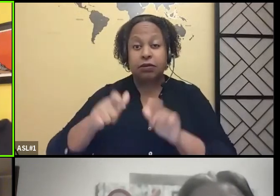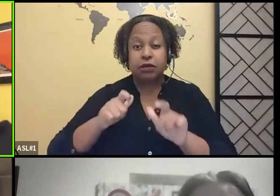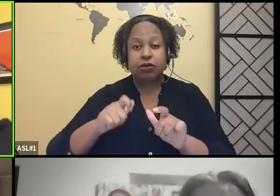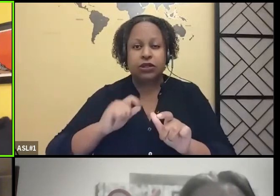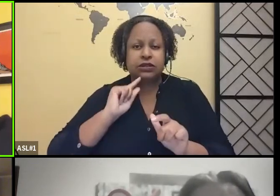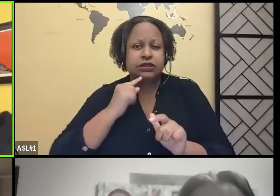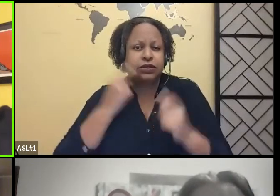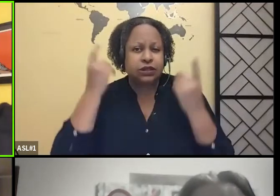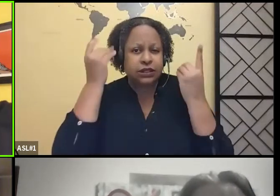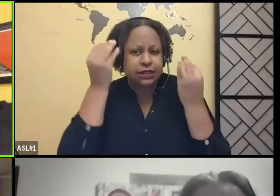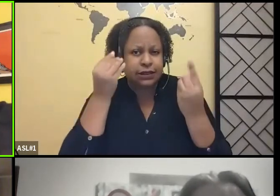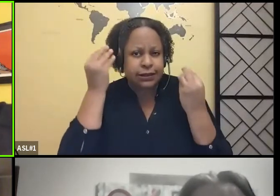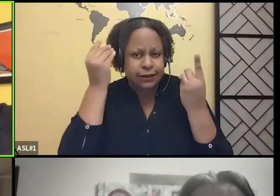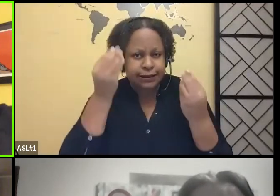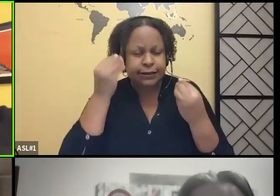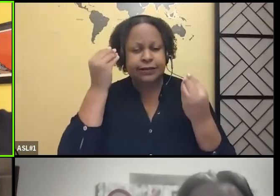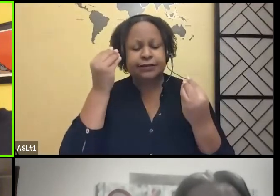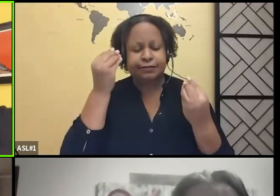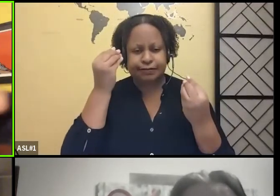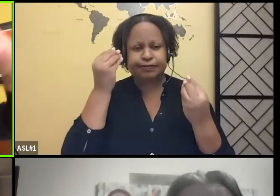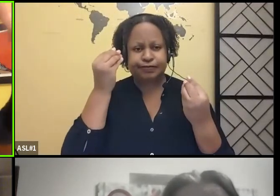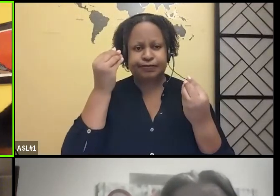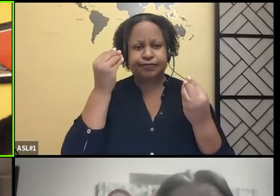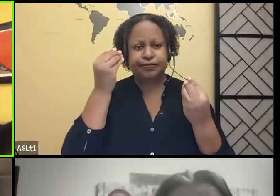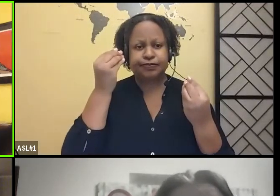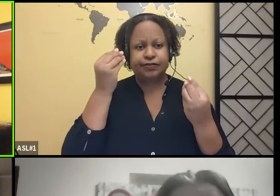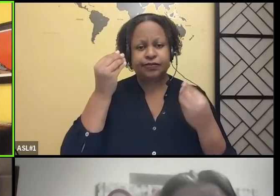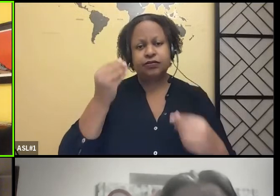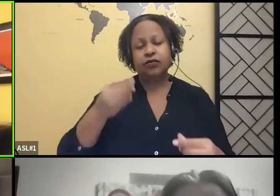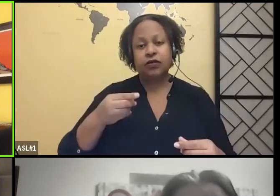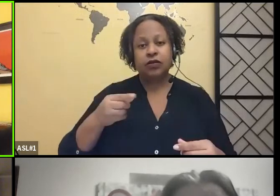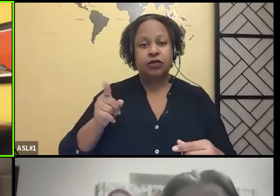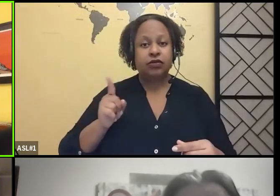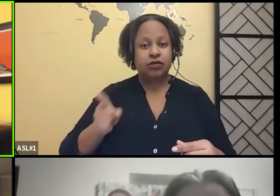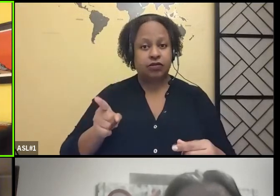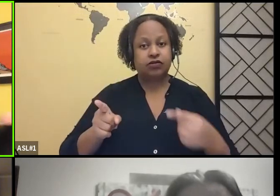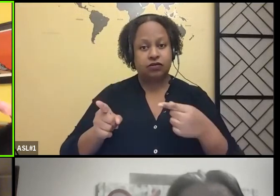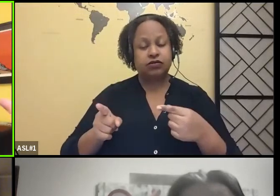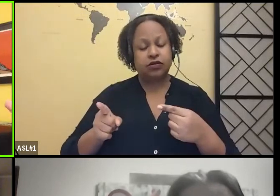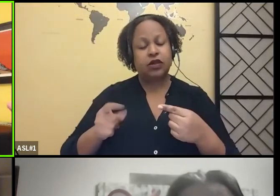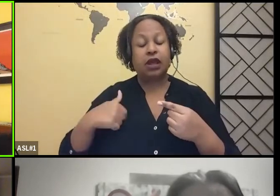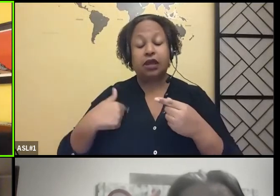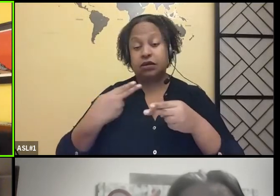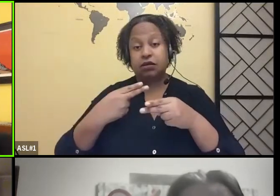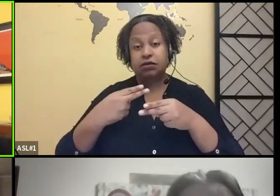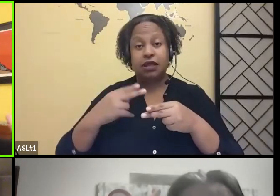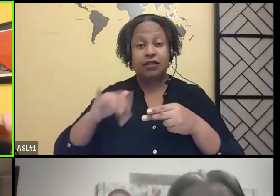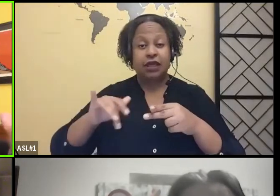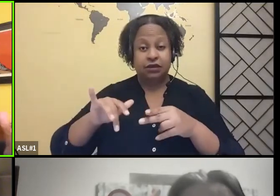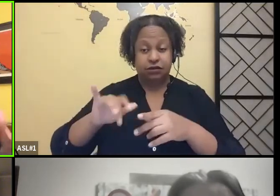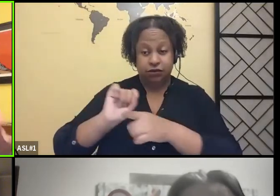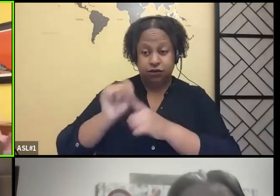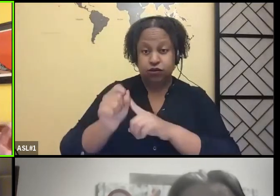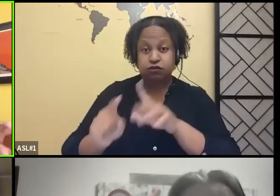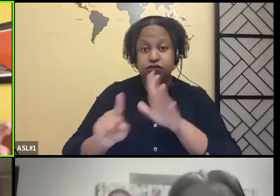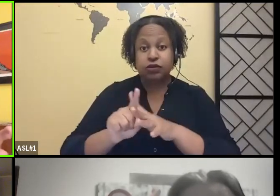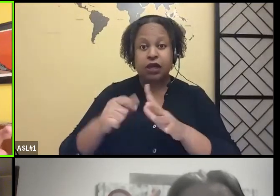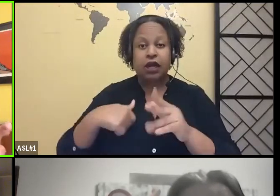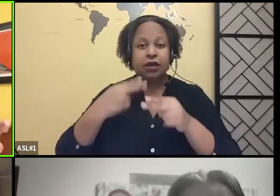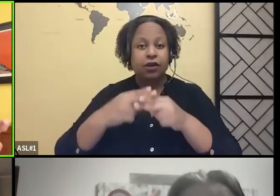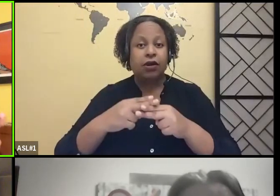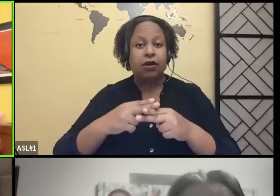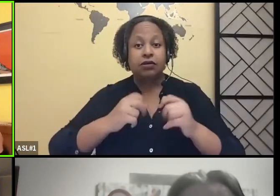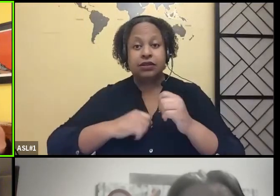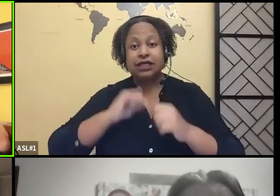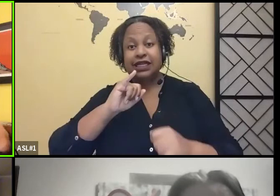a whole, this thing I call the infrastructure of feeling, that are the revolutionary